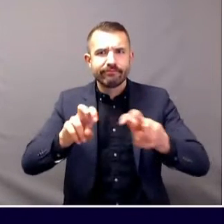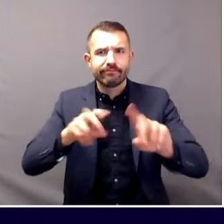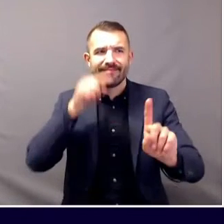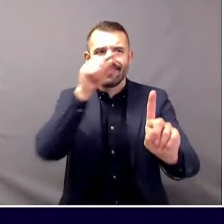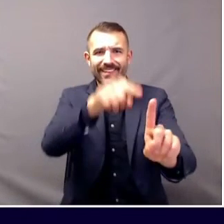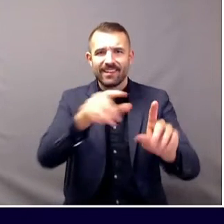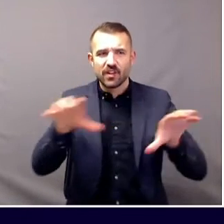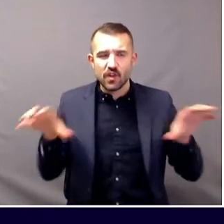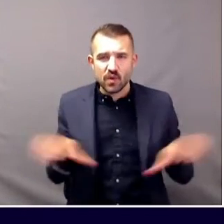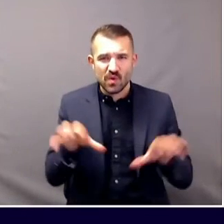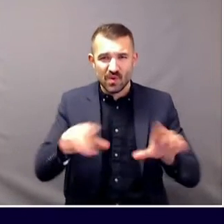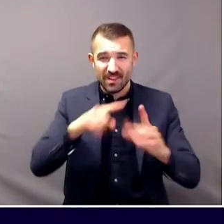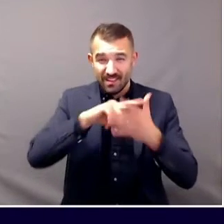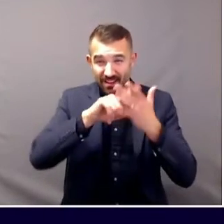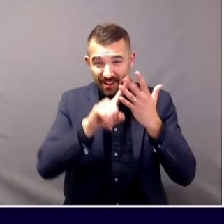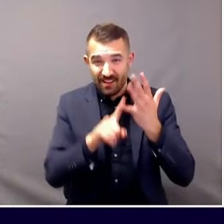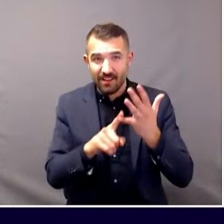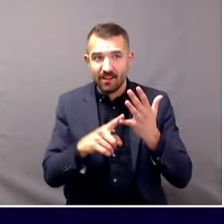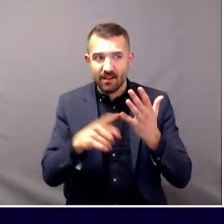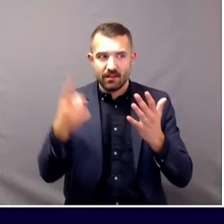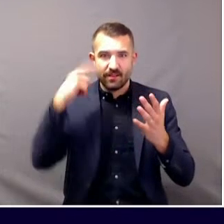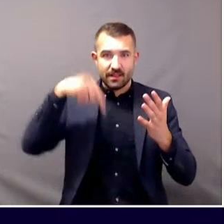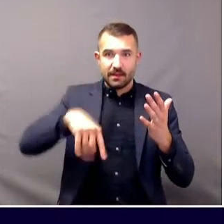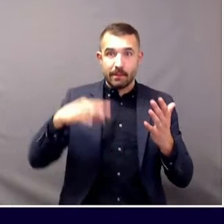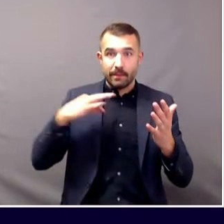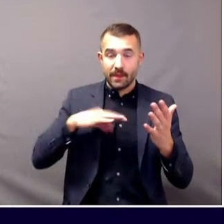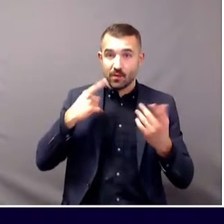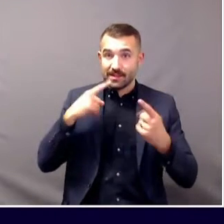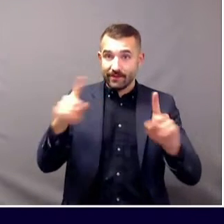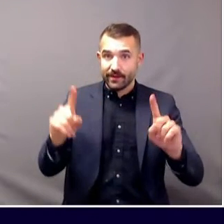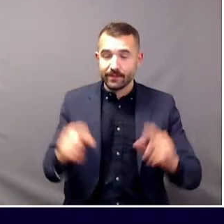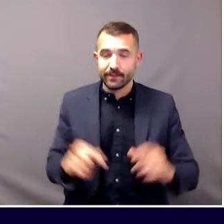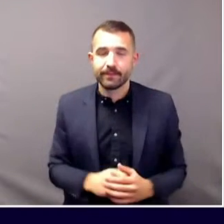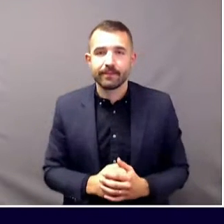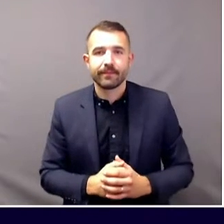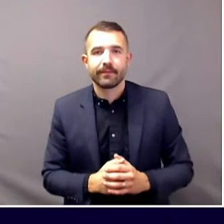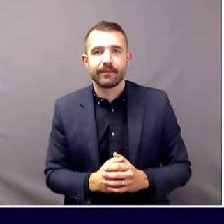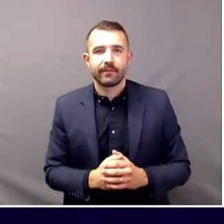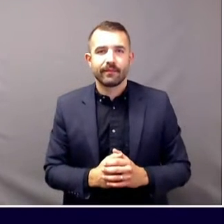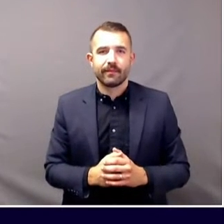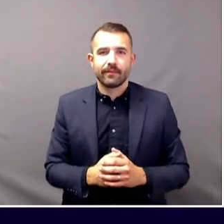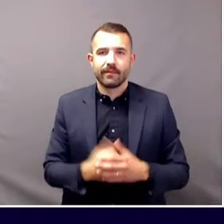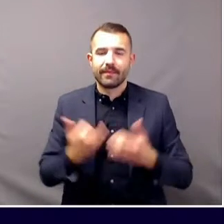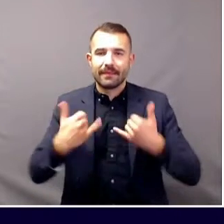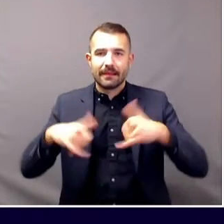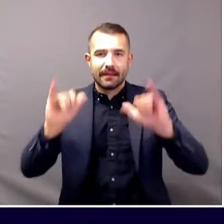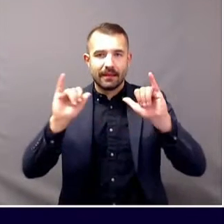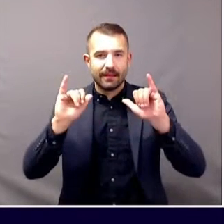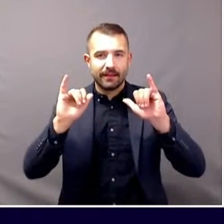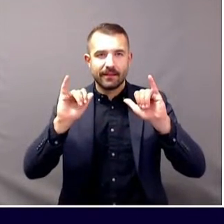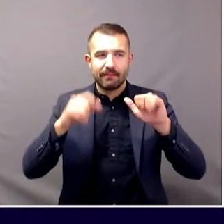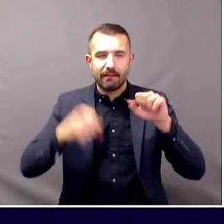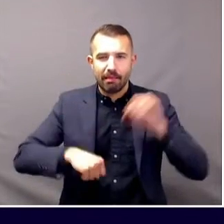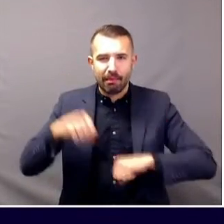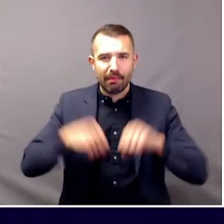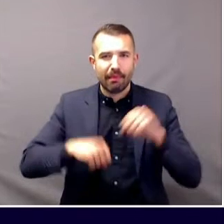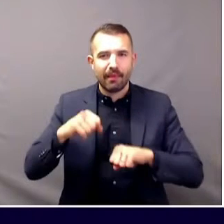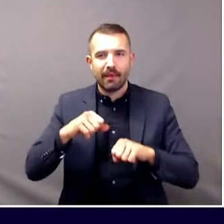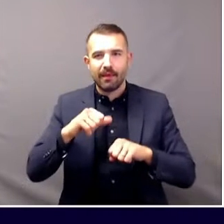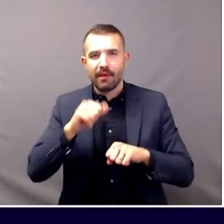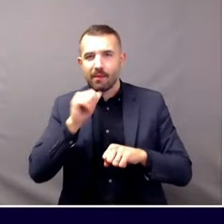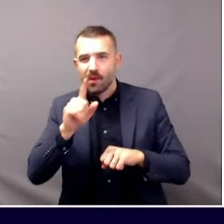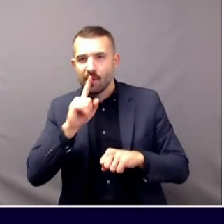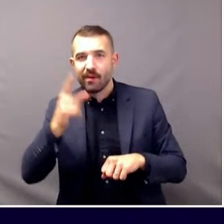best step? With, again, an eye to our principles, which is, as Governor Mills has said, public health is our North Star. We